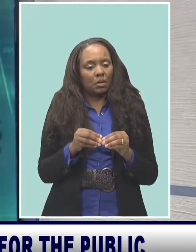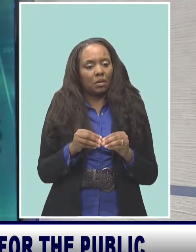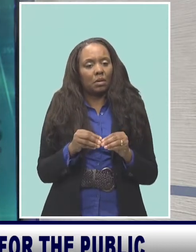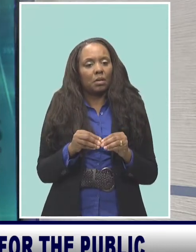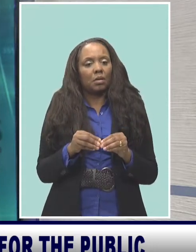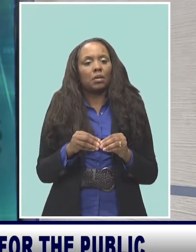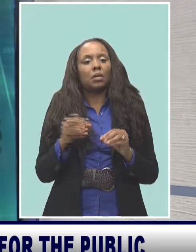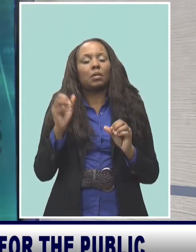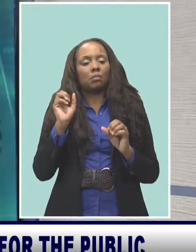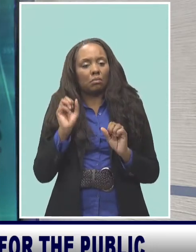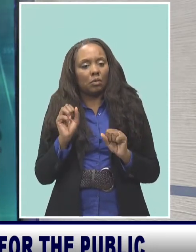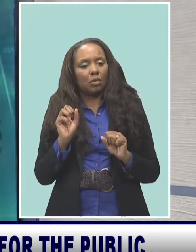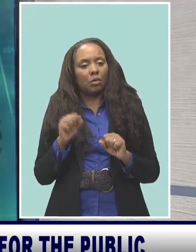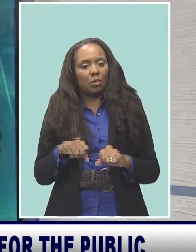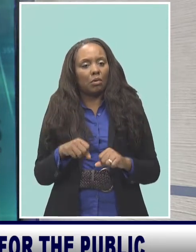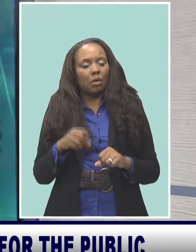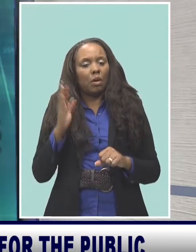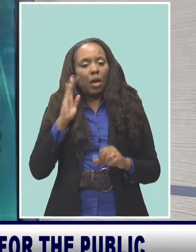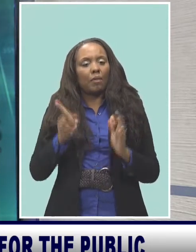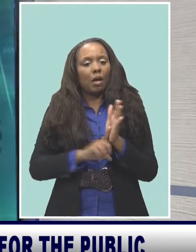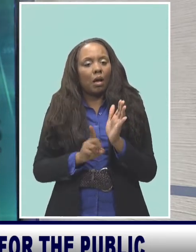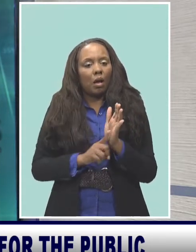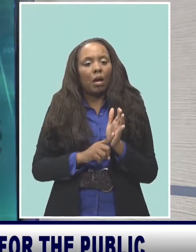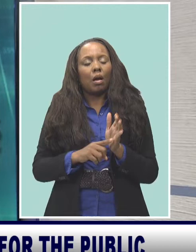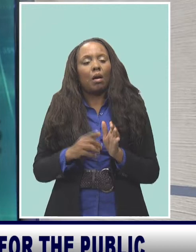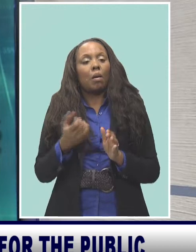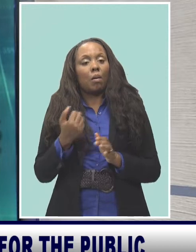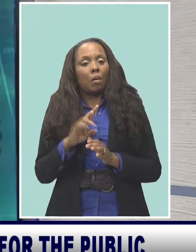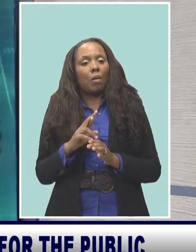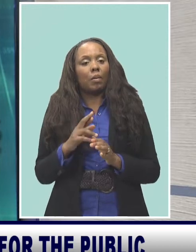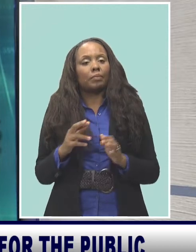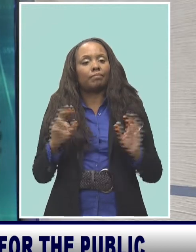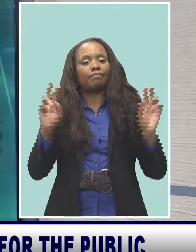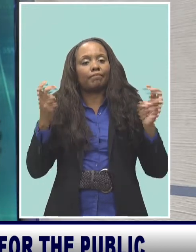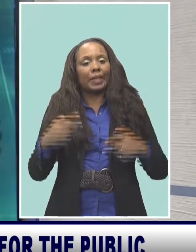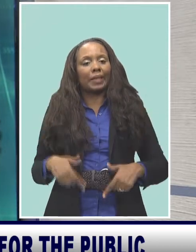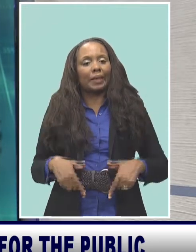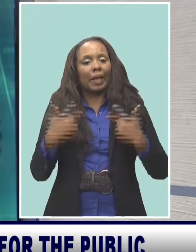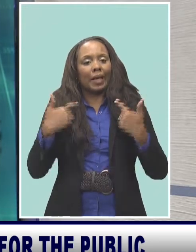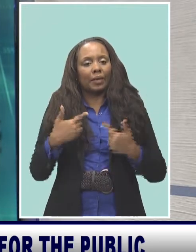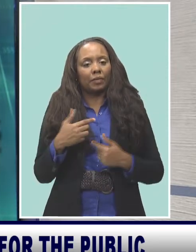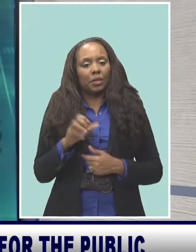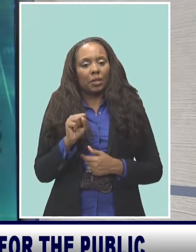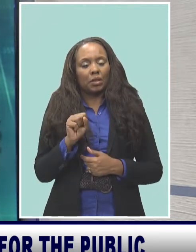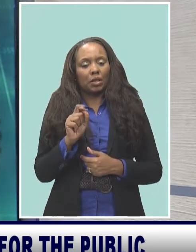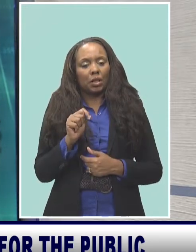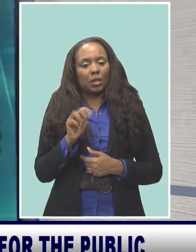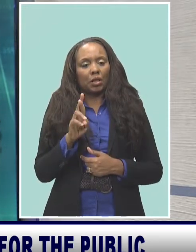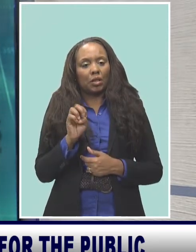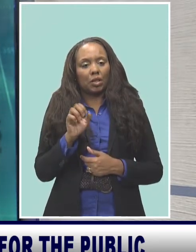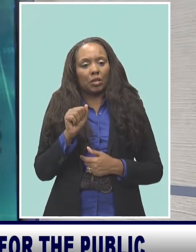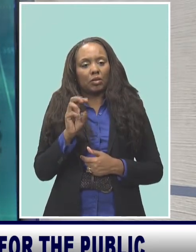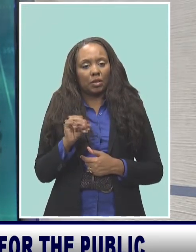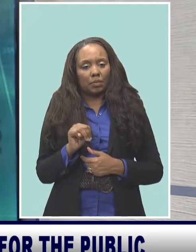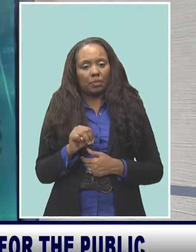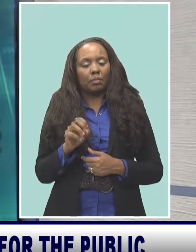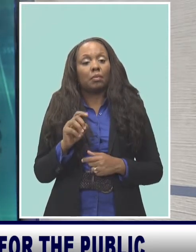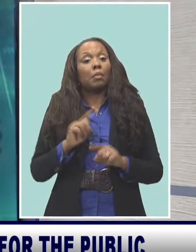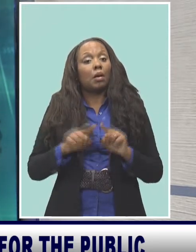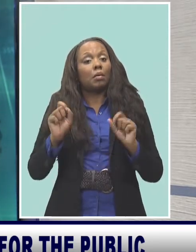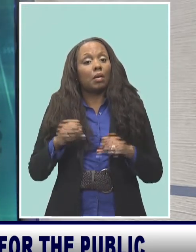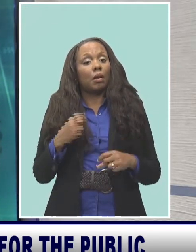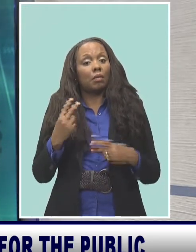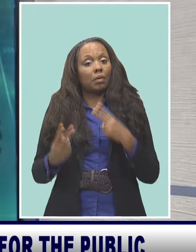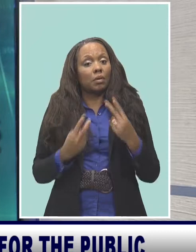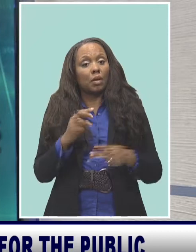well as a link to the live stream. To get alerts from the central bank, members of the public will need to opt in by visiting the bank's